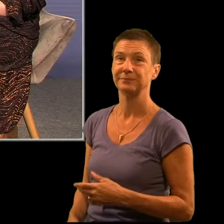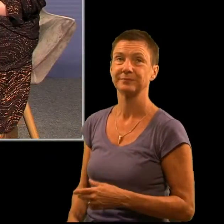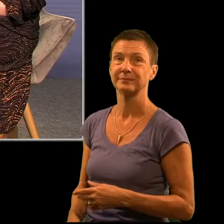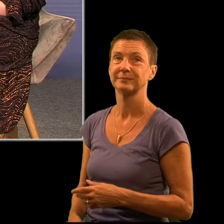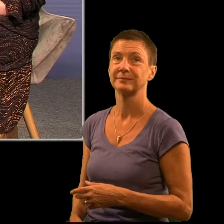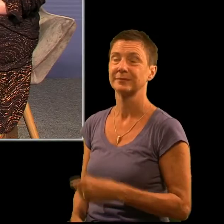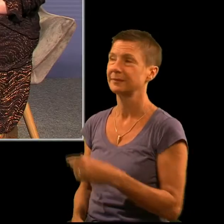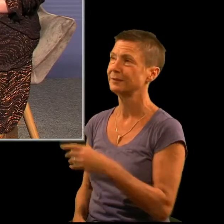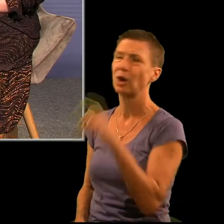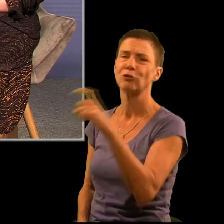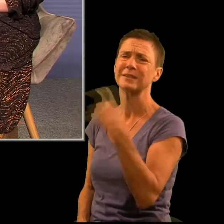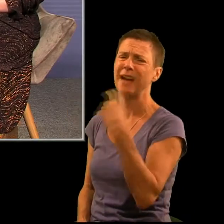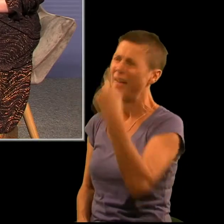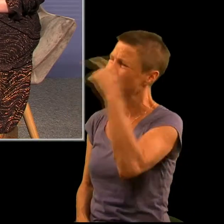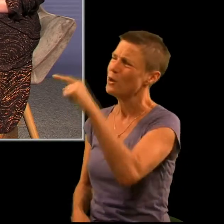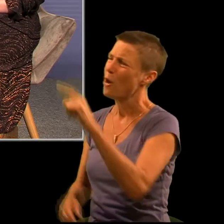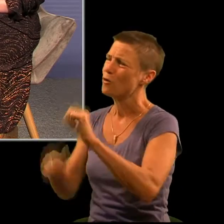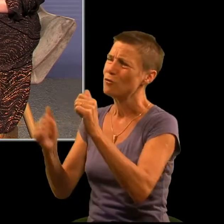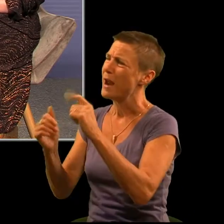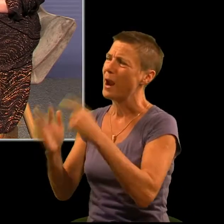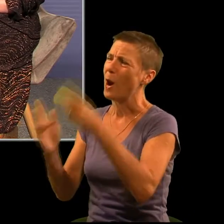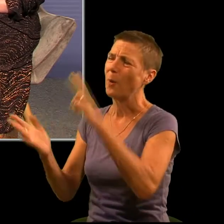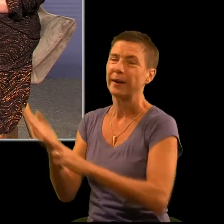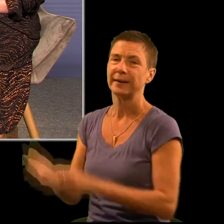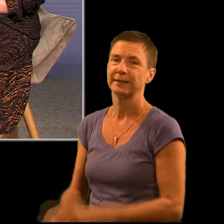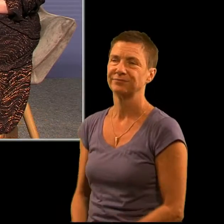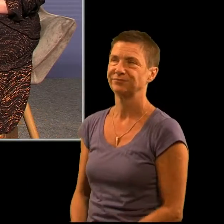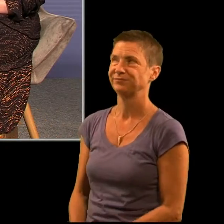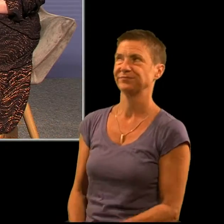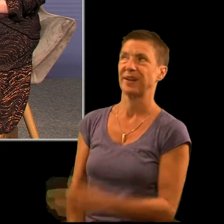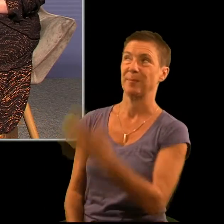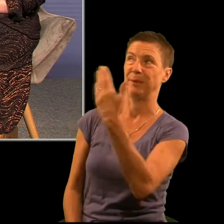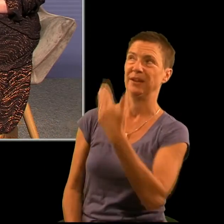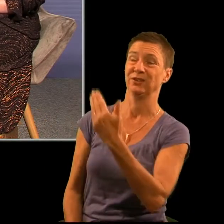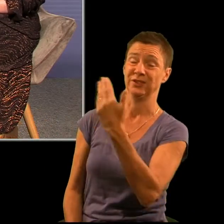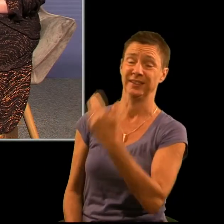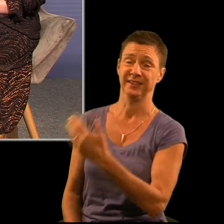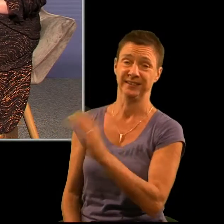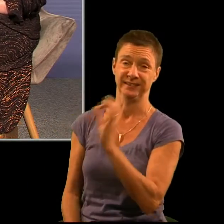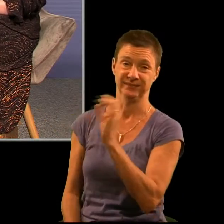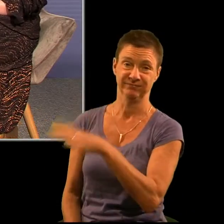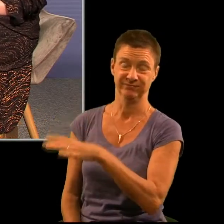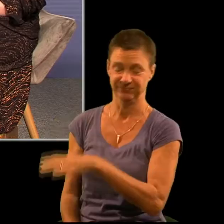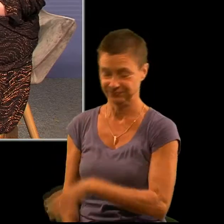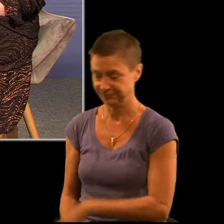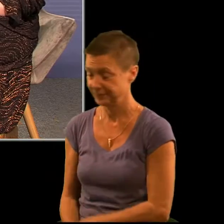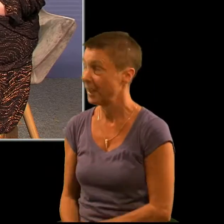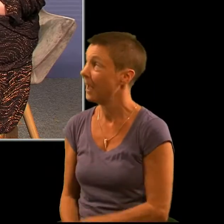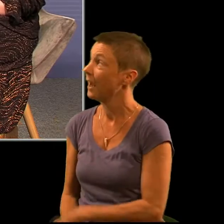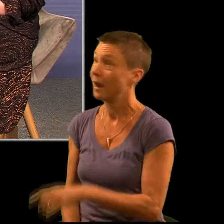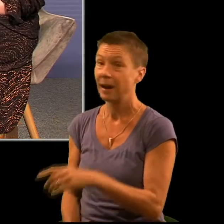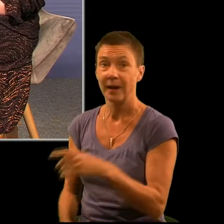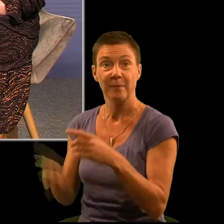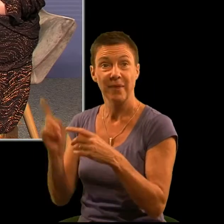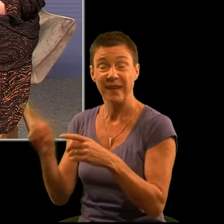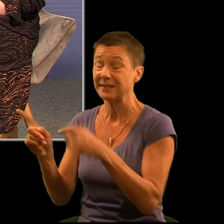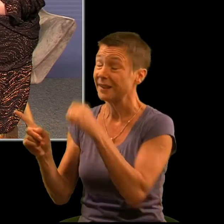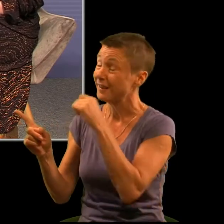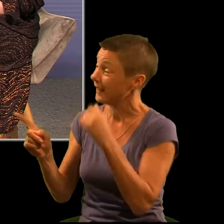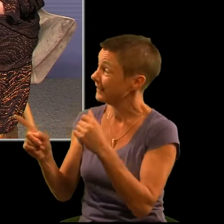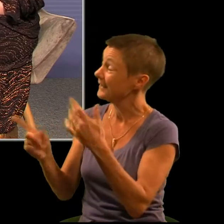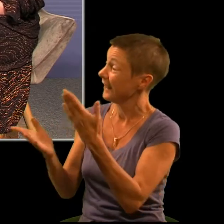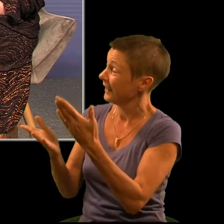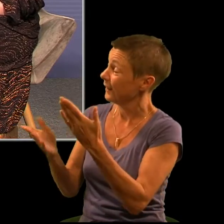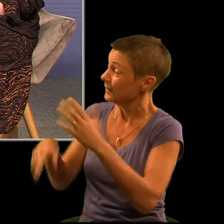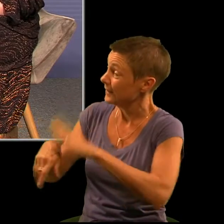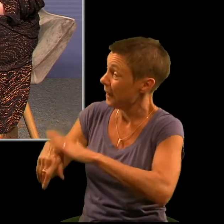Eoin. I know when I'm being patronised. I know. That does bring us on really nicely though, Eoin, to